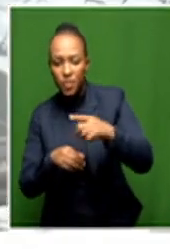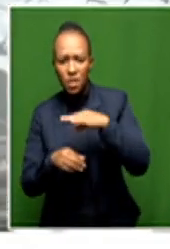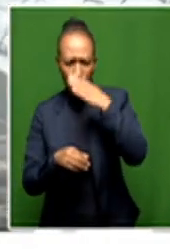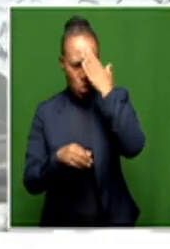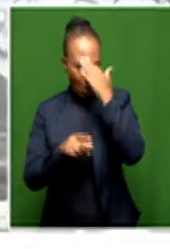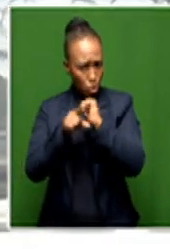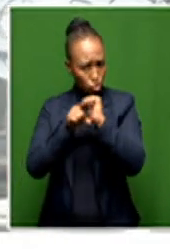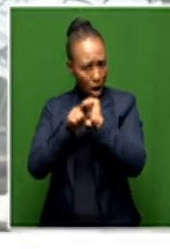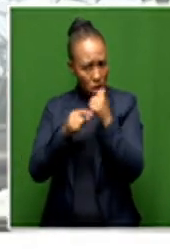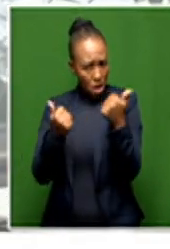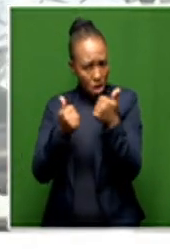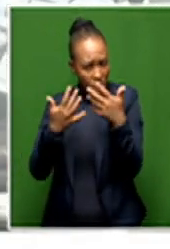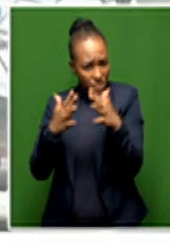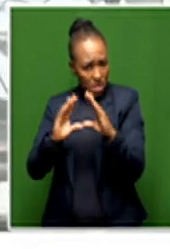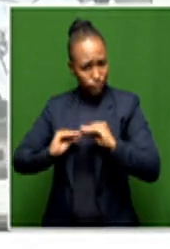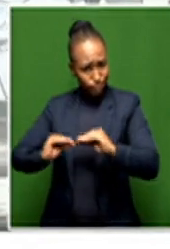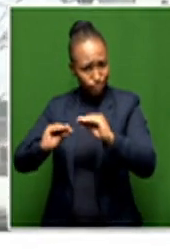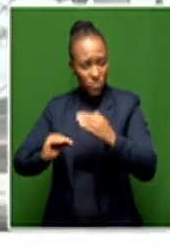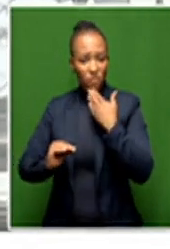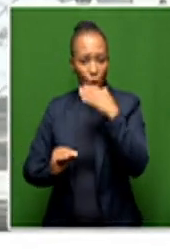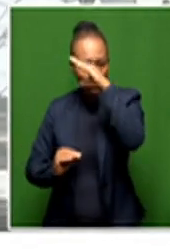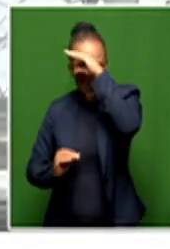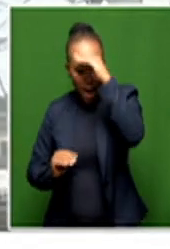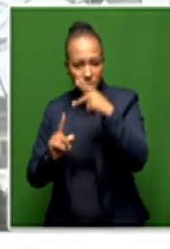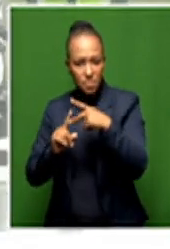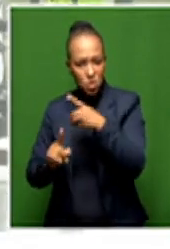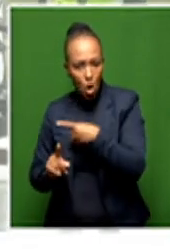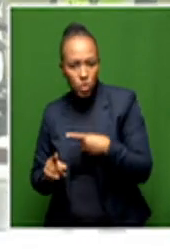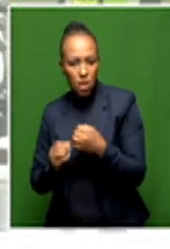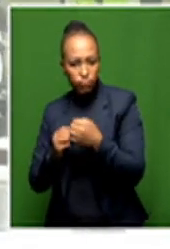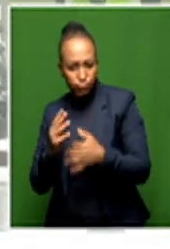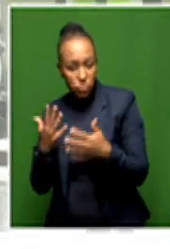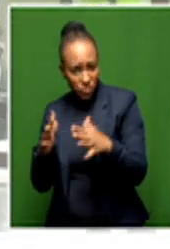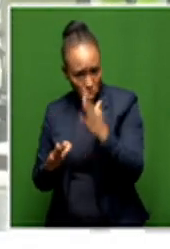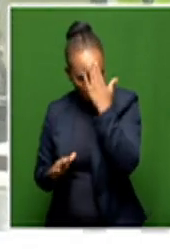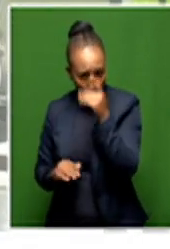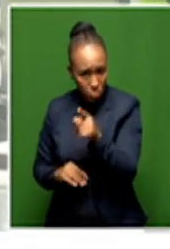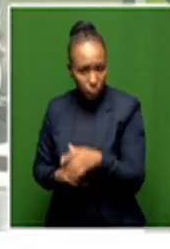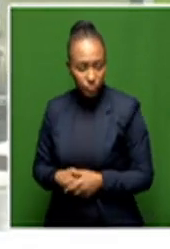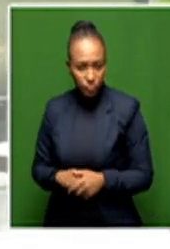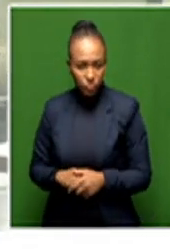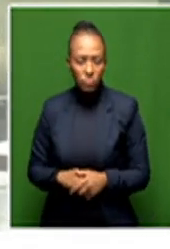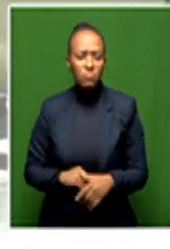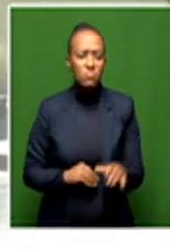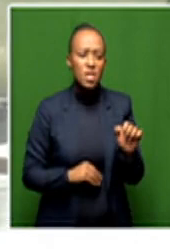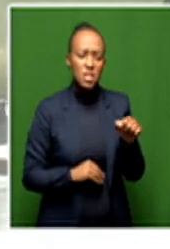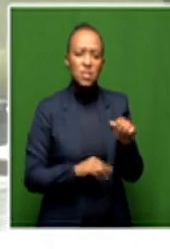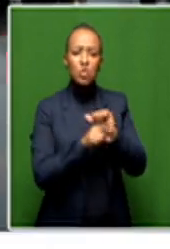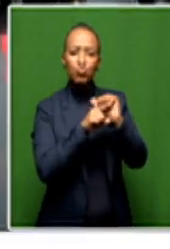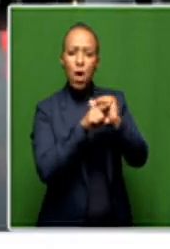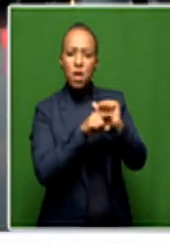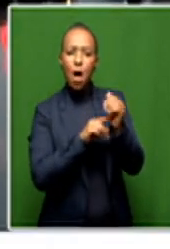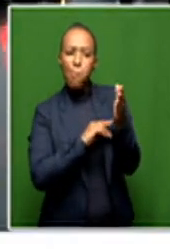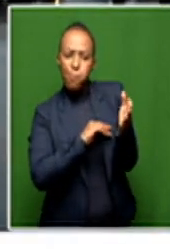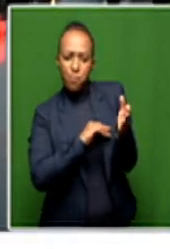about training that's currently being taken place? There are training sites that is currently taking place. There